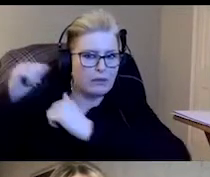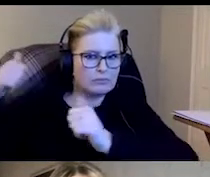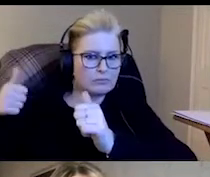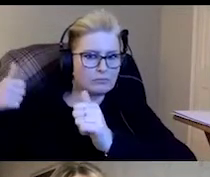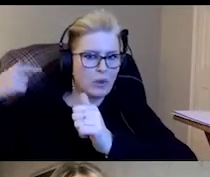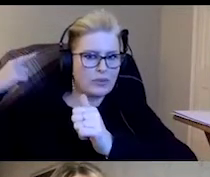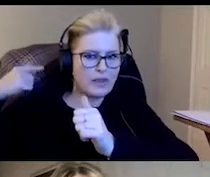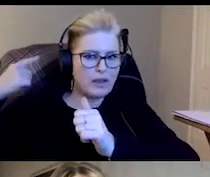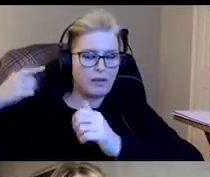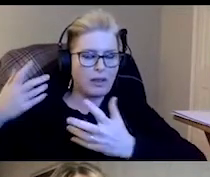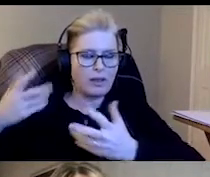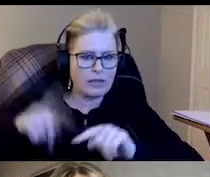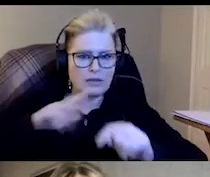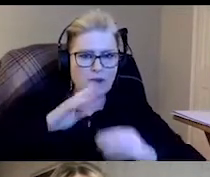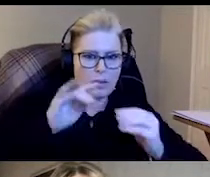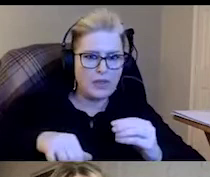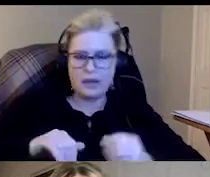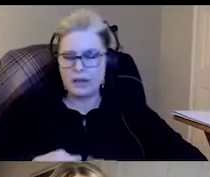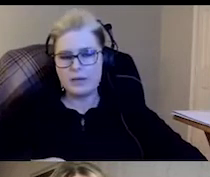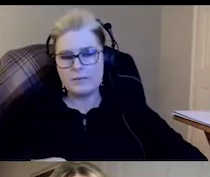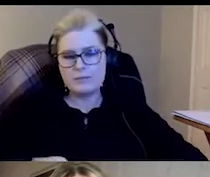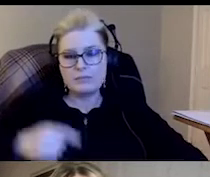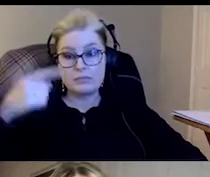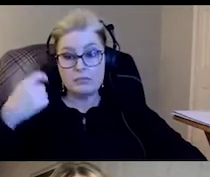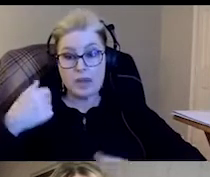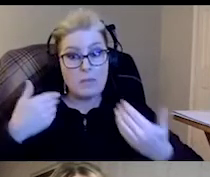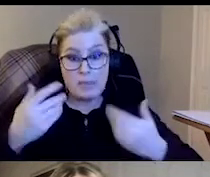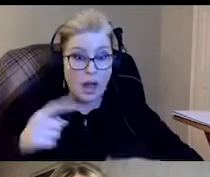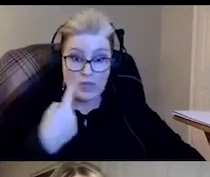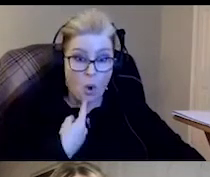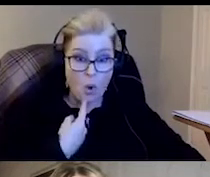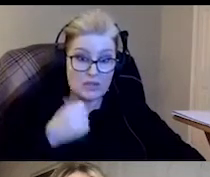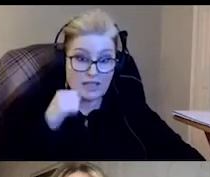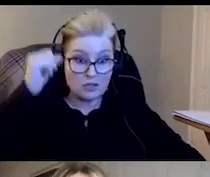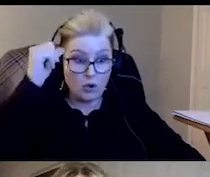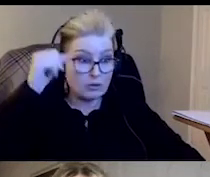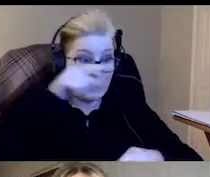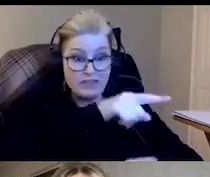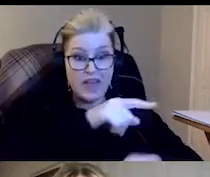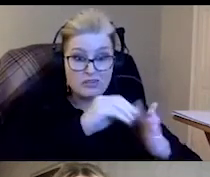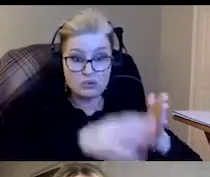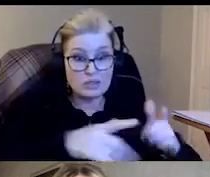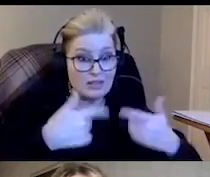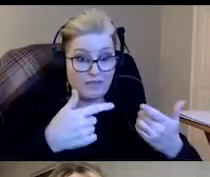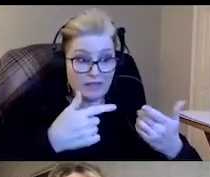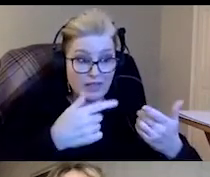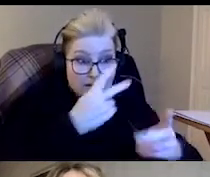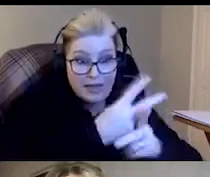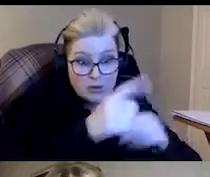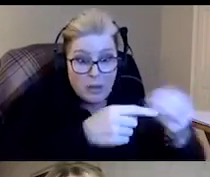you know, how do I address that? Because I might be the only adult in that kid's life who, you know, gives a damn.